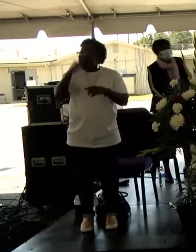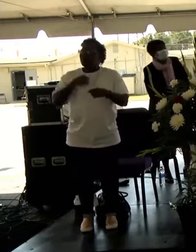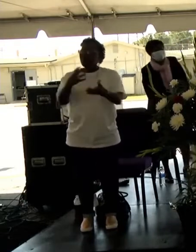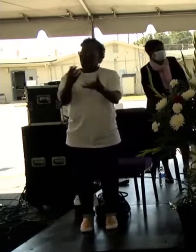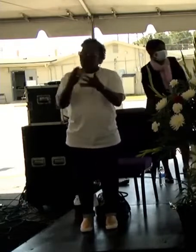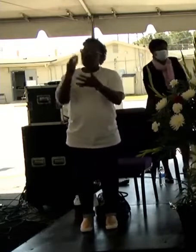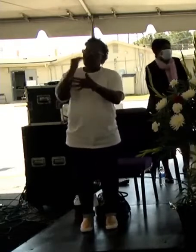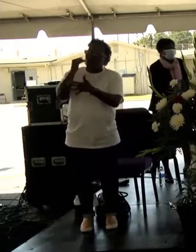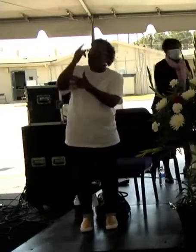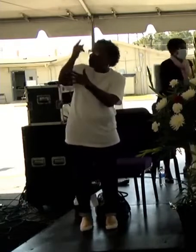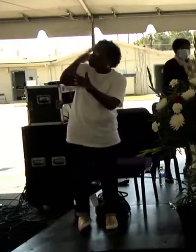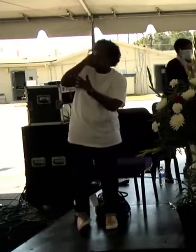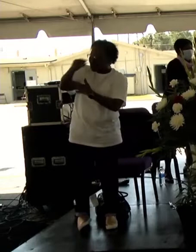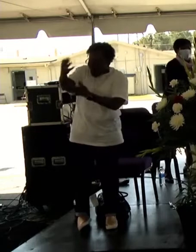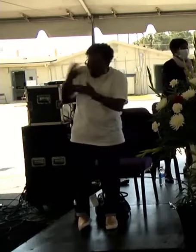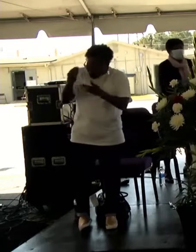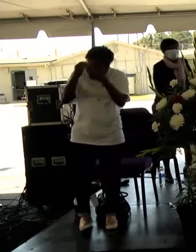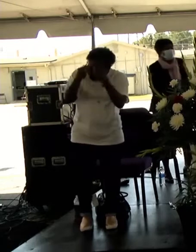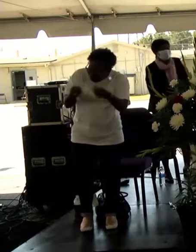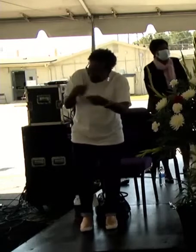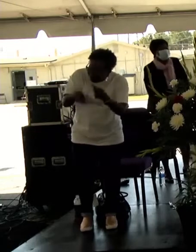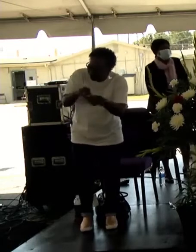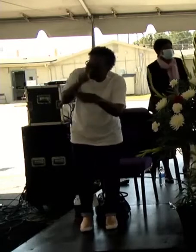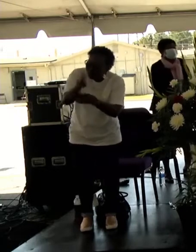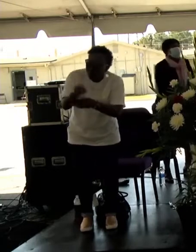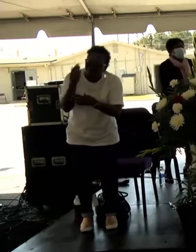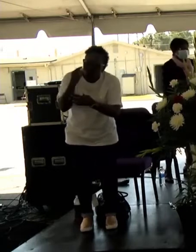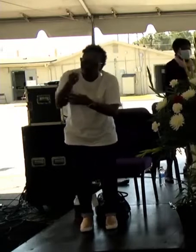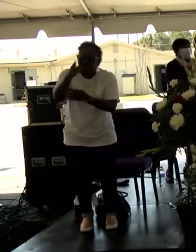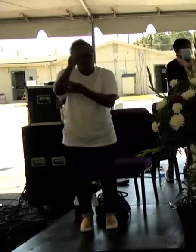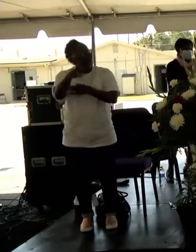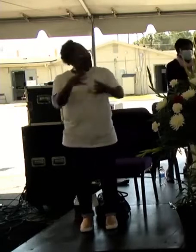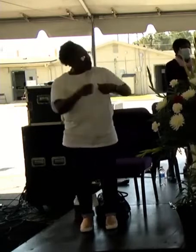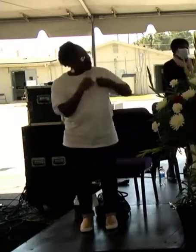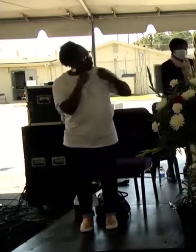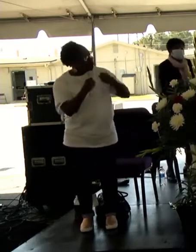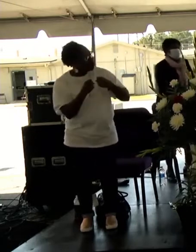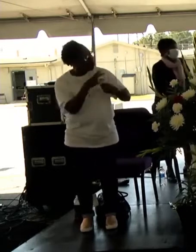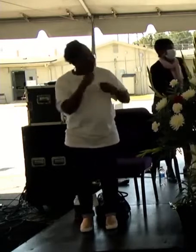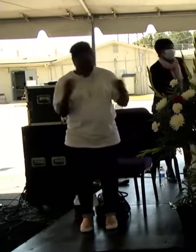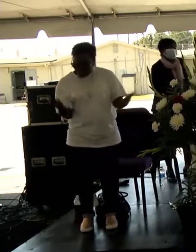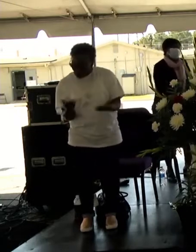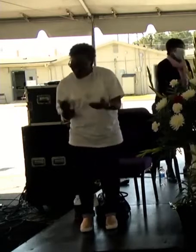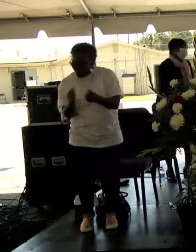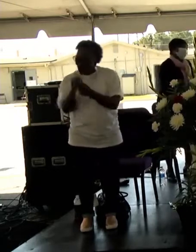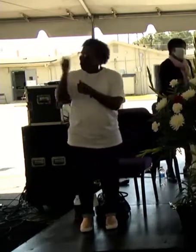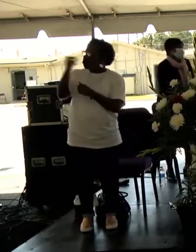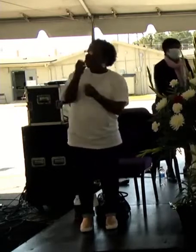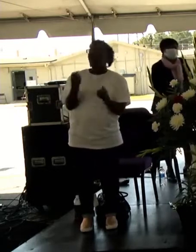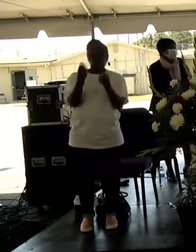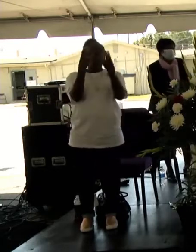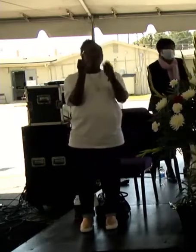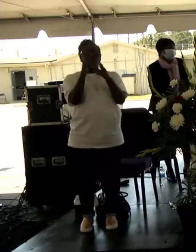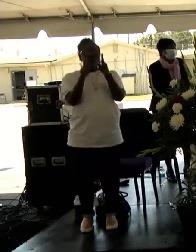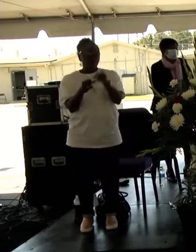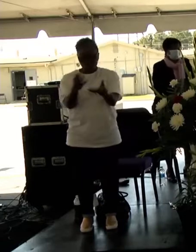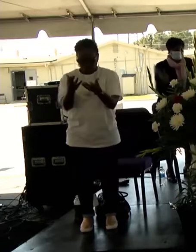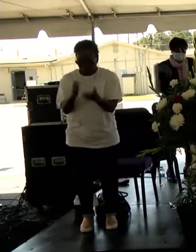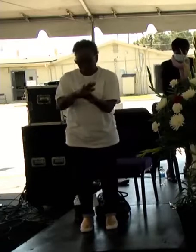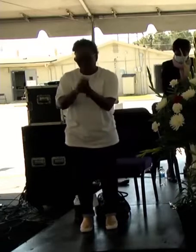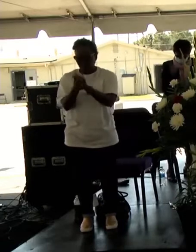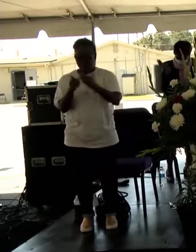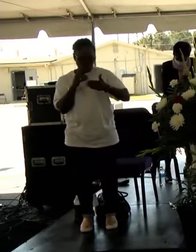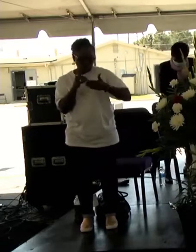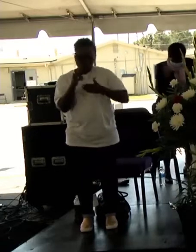to know him. And see, let me tell you, when you have to know him, you want a power and a thirst with him. And how many people just want to get closer to